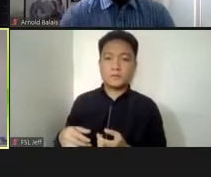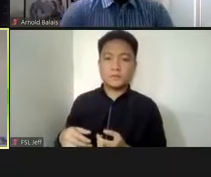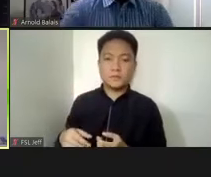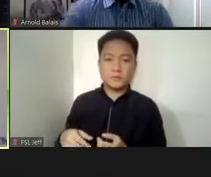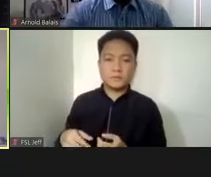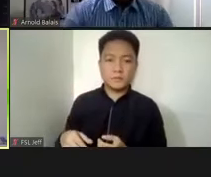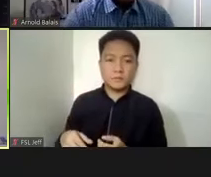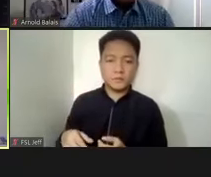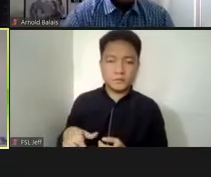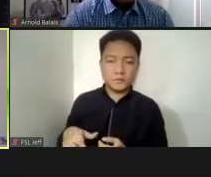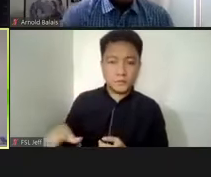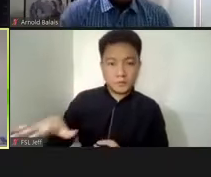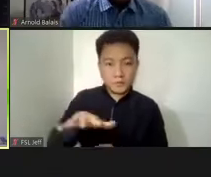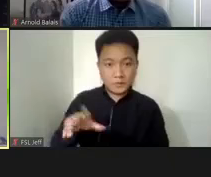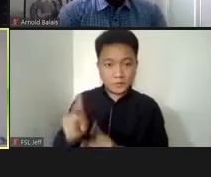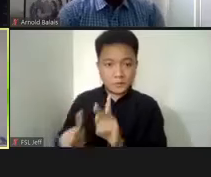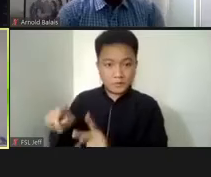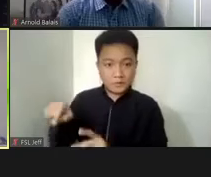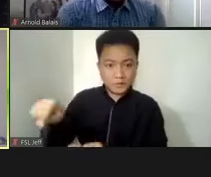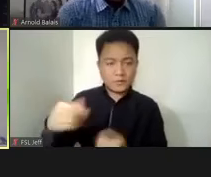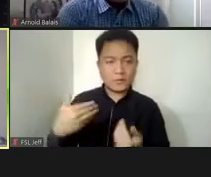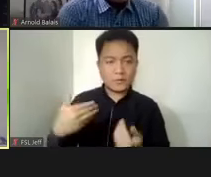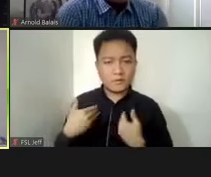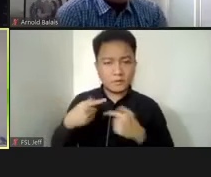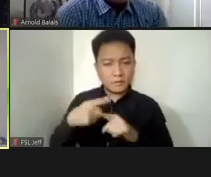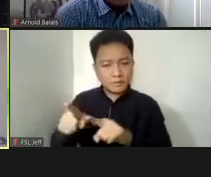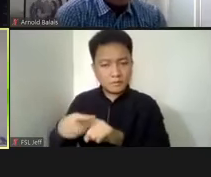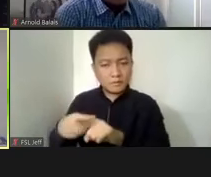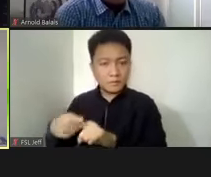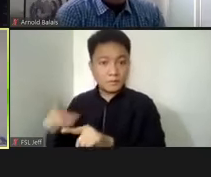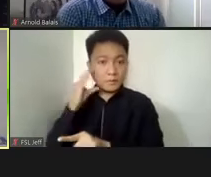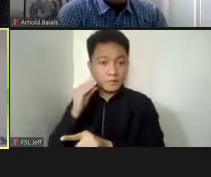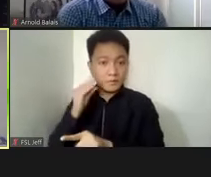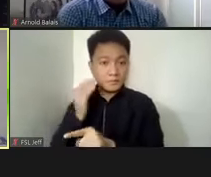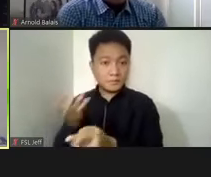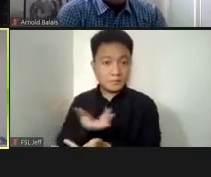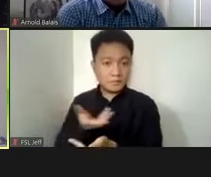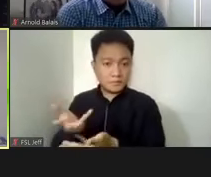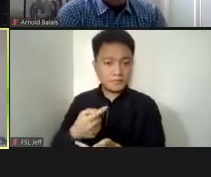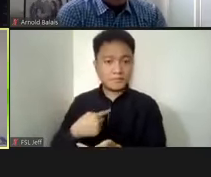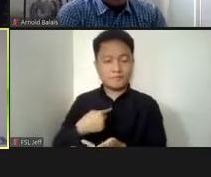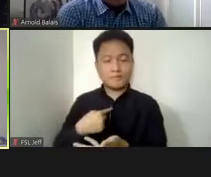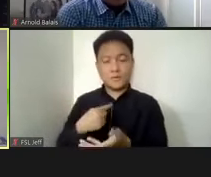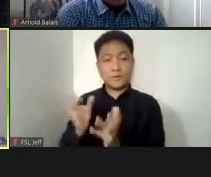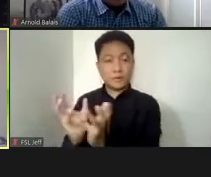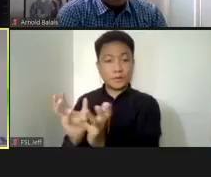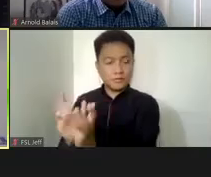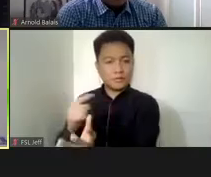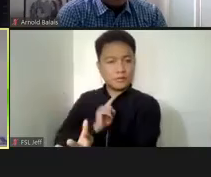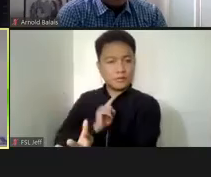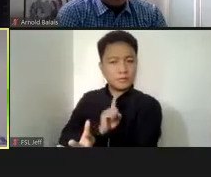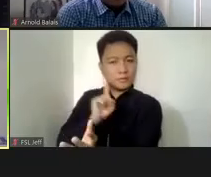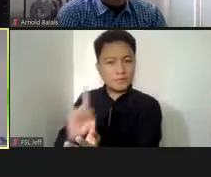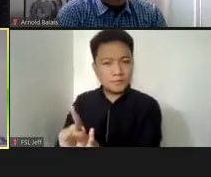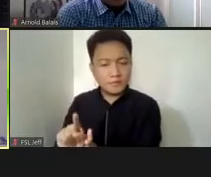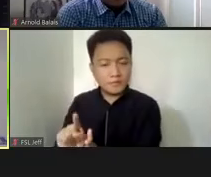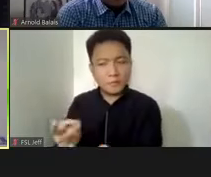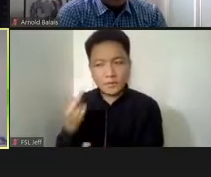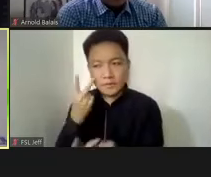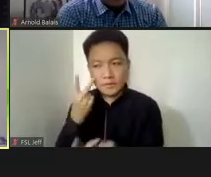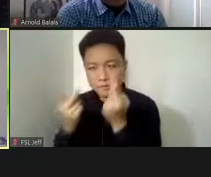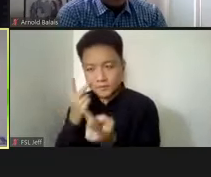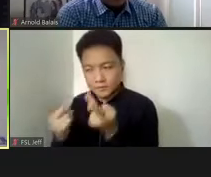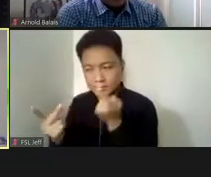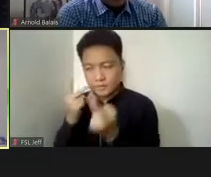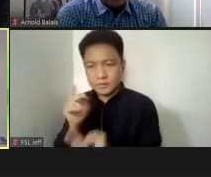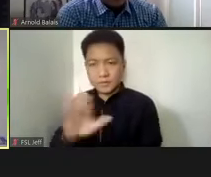these communities and see the kind of change that we're able to bring, no? Or to facilitate, not really bring, but to facilitate, I